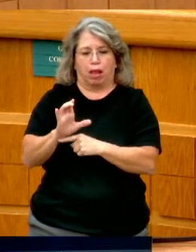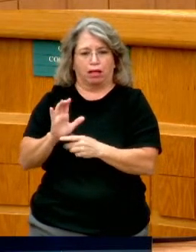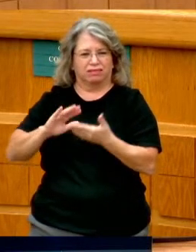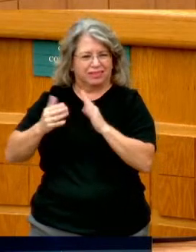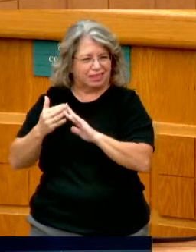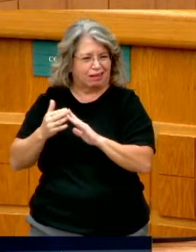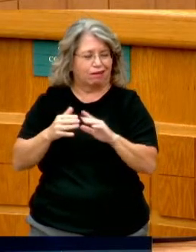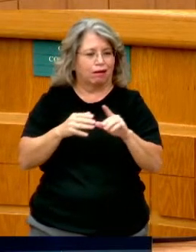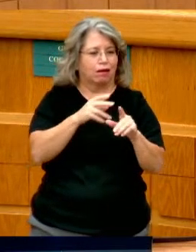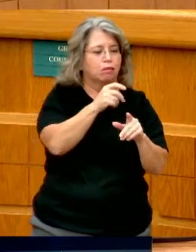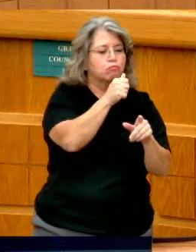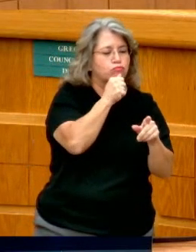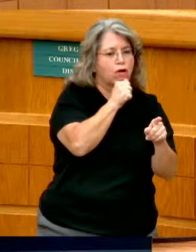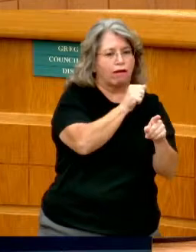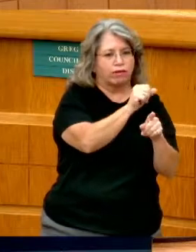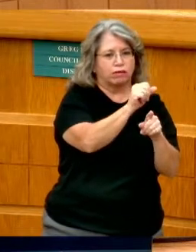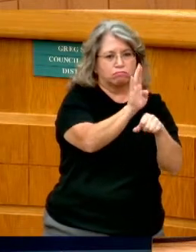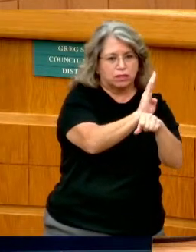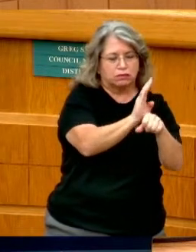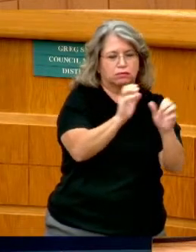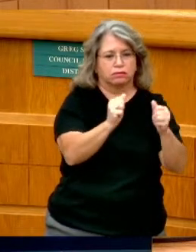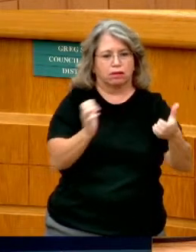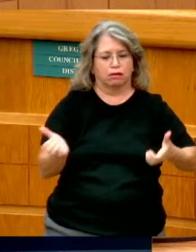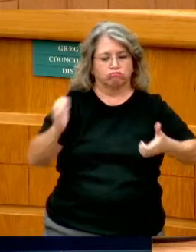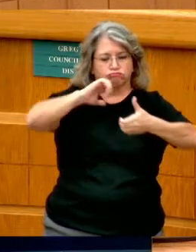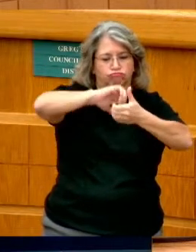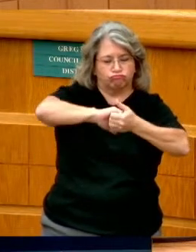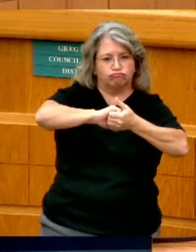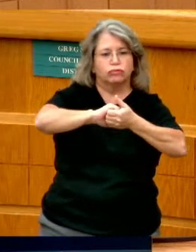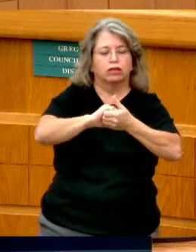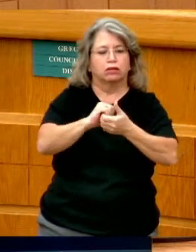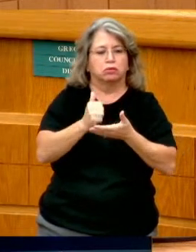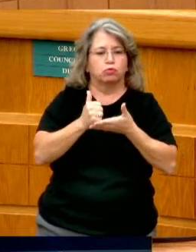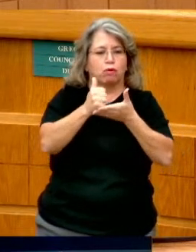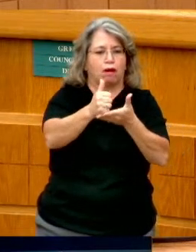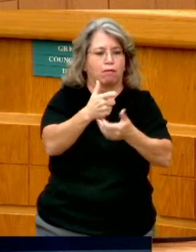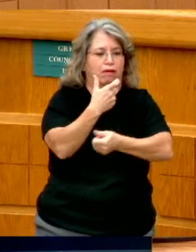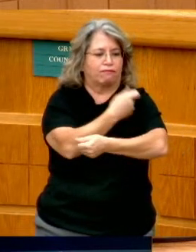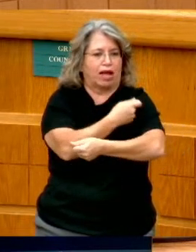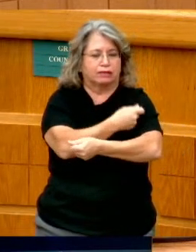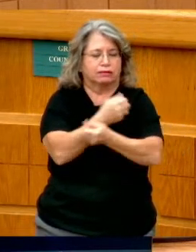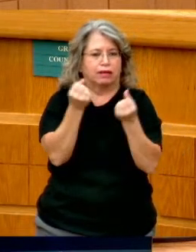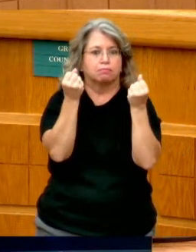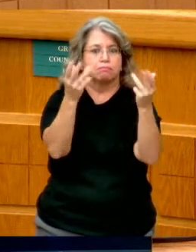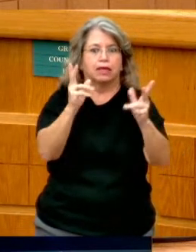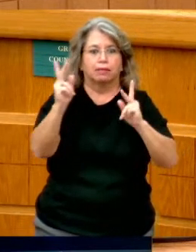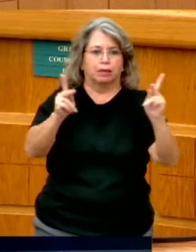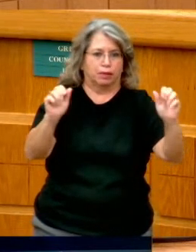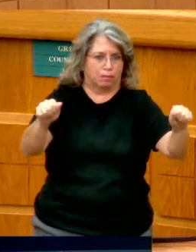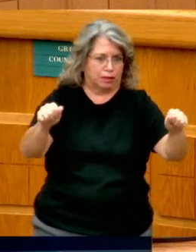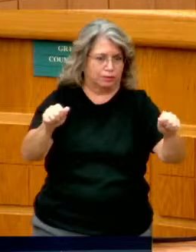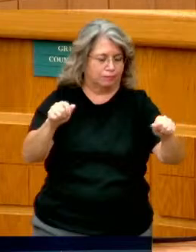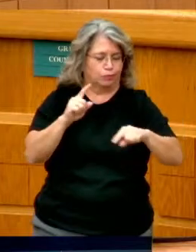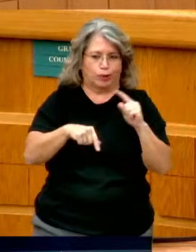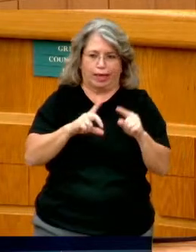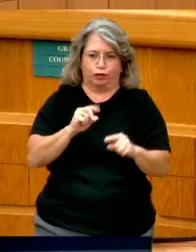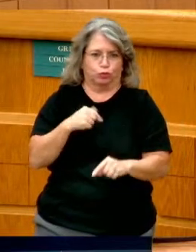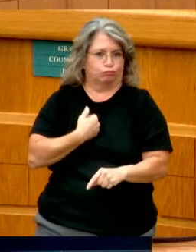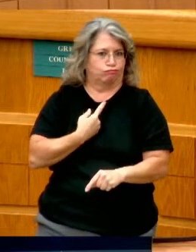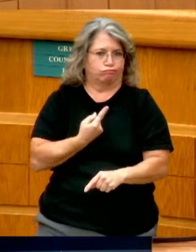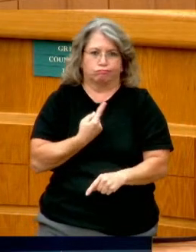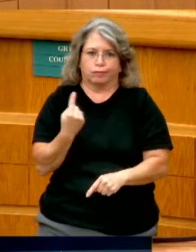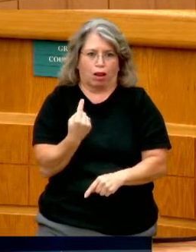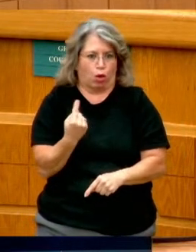together to work for you and vaccinate as many people as possible, because we couldn't do this alone. Let's talk about